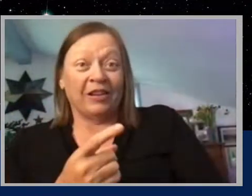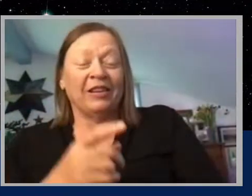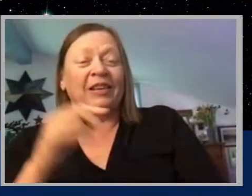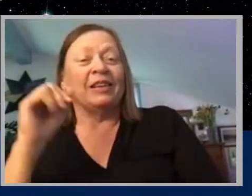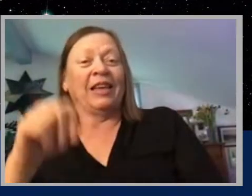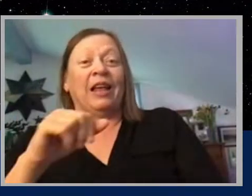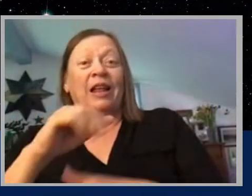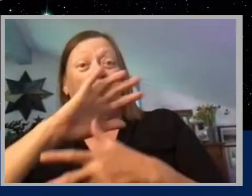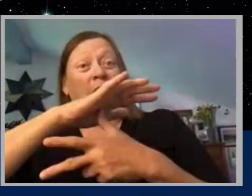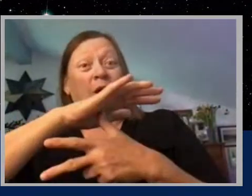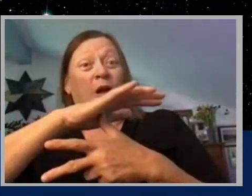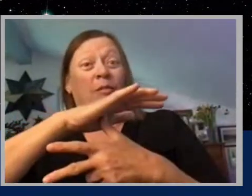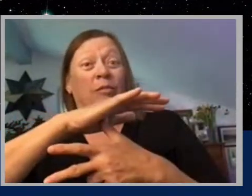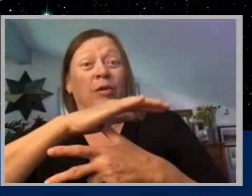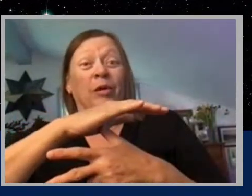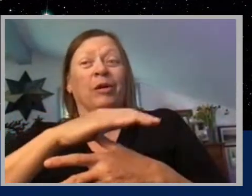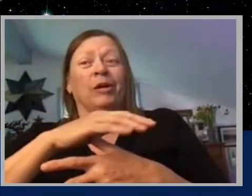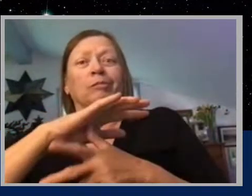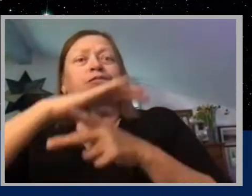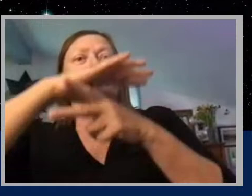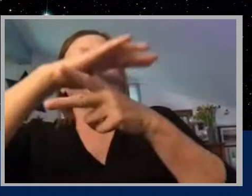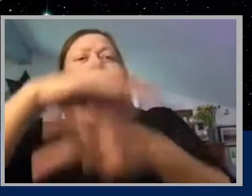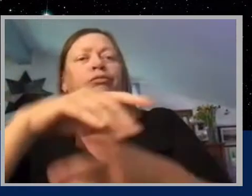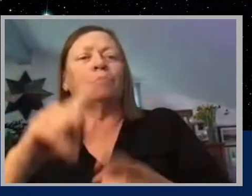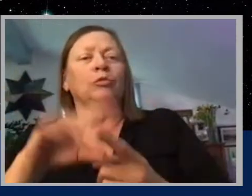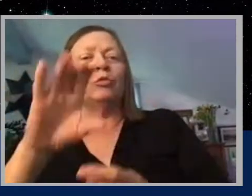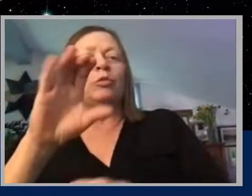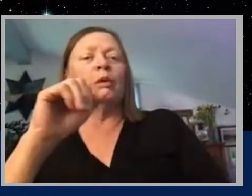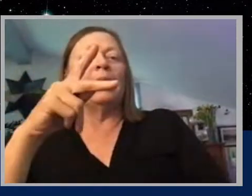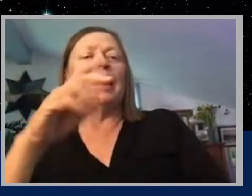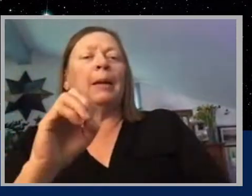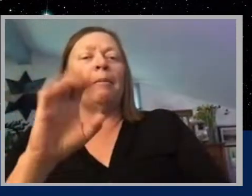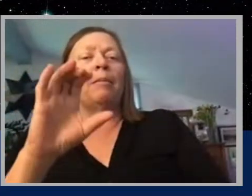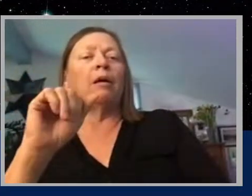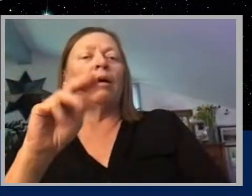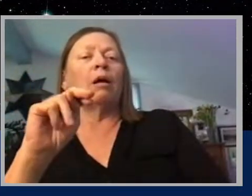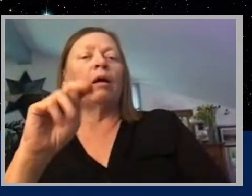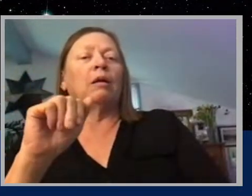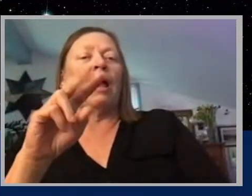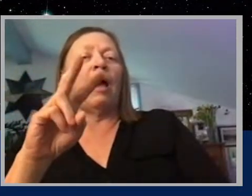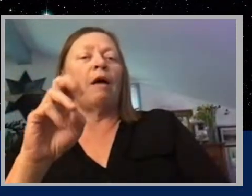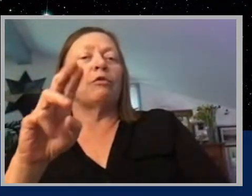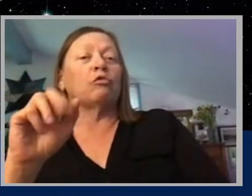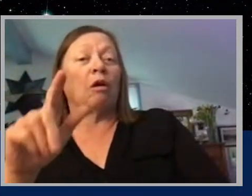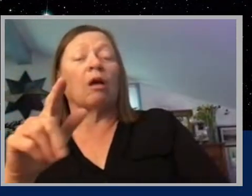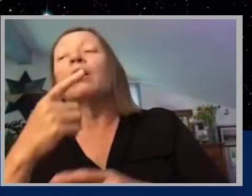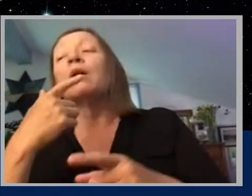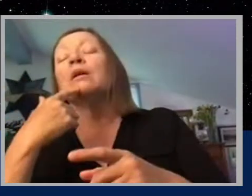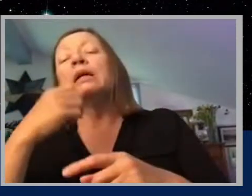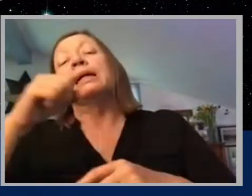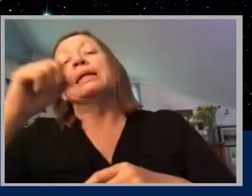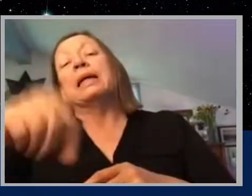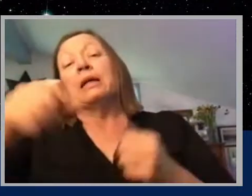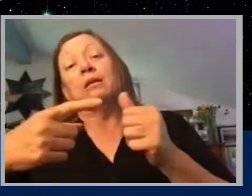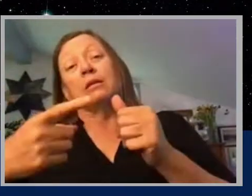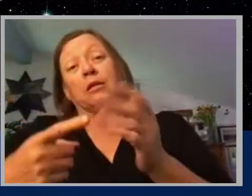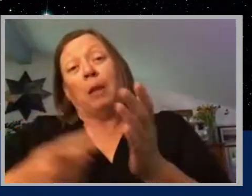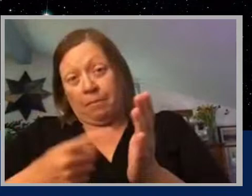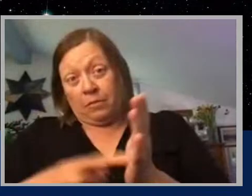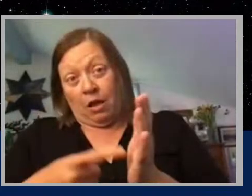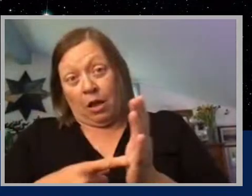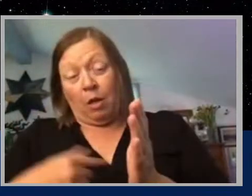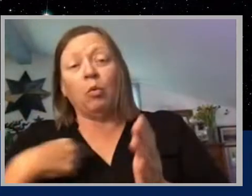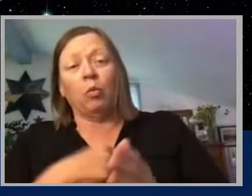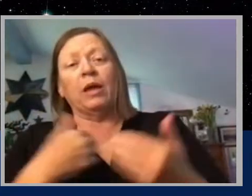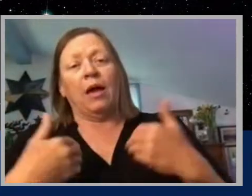even from the western side of Florida, if they're in one of those recovery zones. And sometimes we do. Traditionally, we have airports set up depending on what